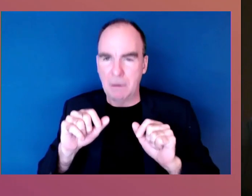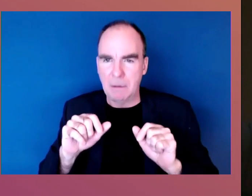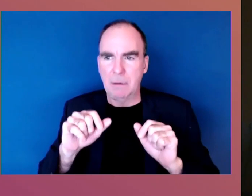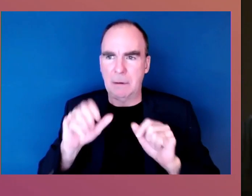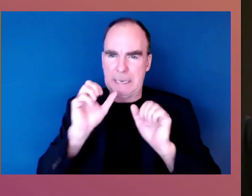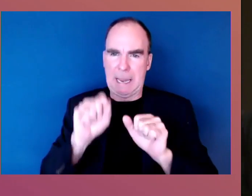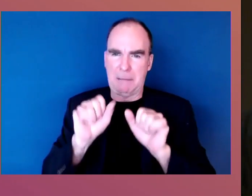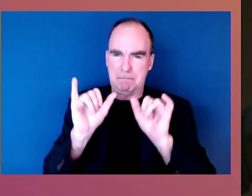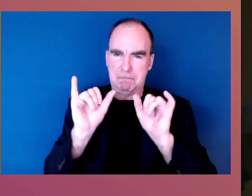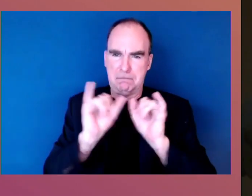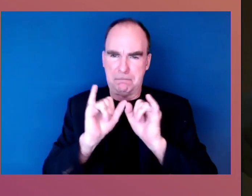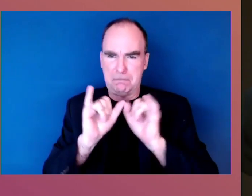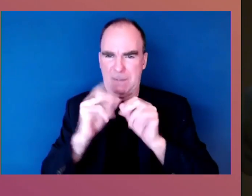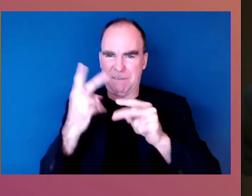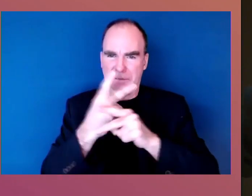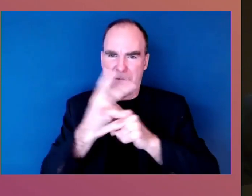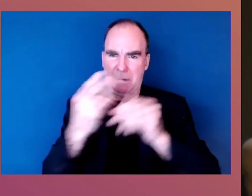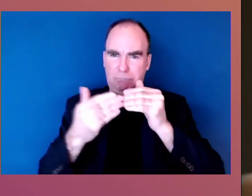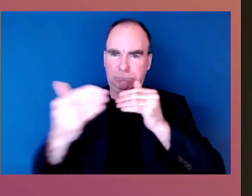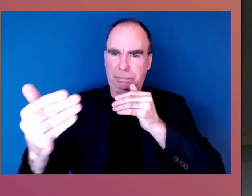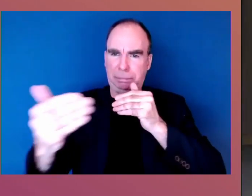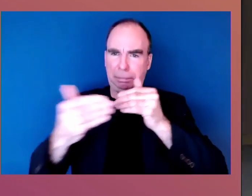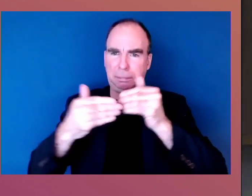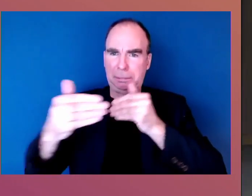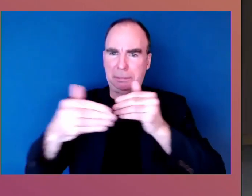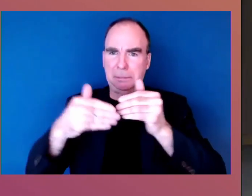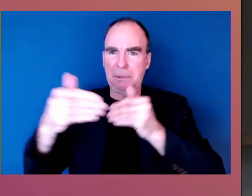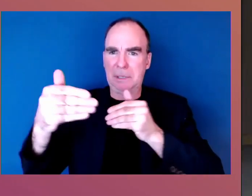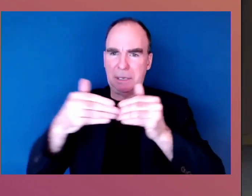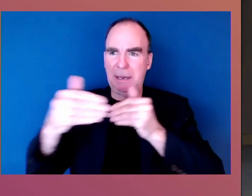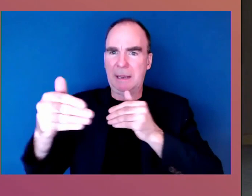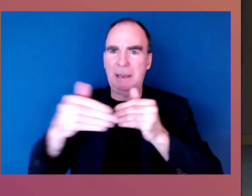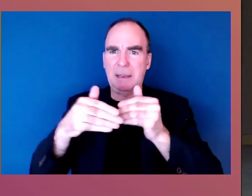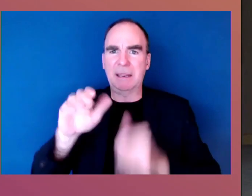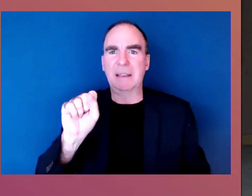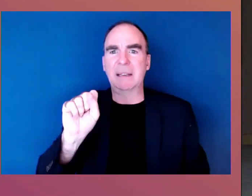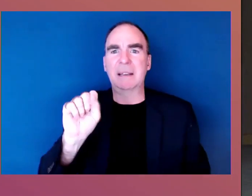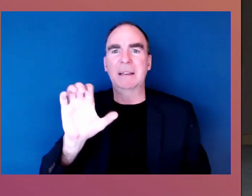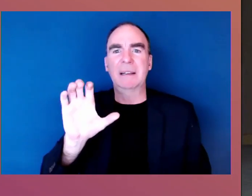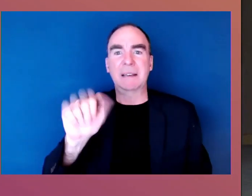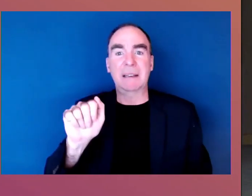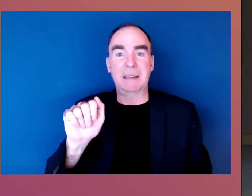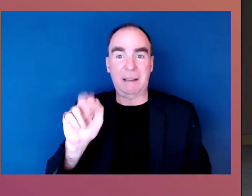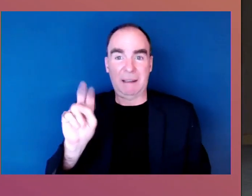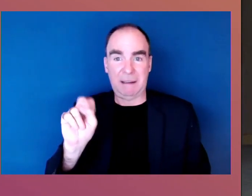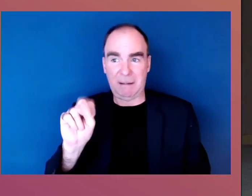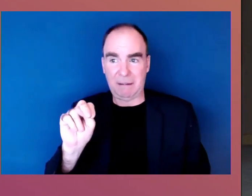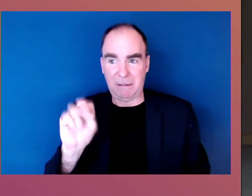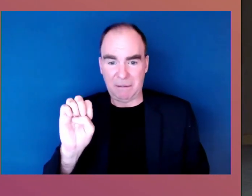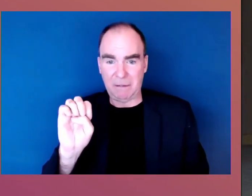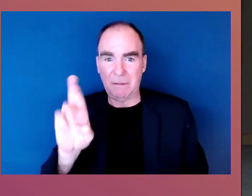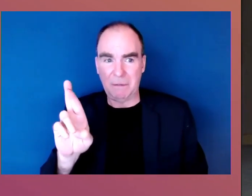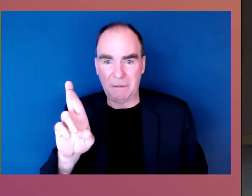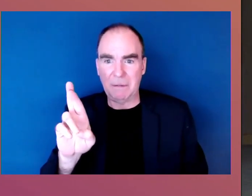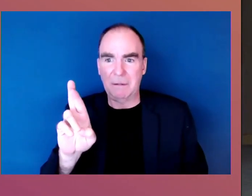from depth camera. And here, GPU PC does this